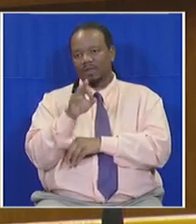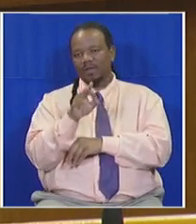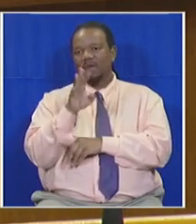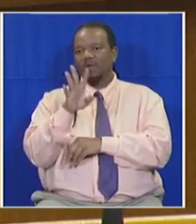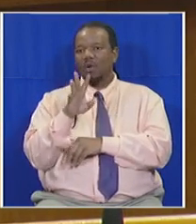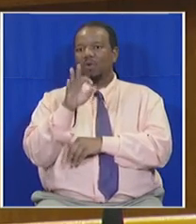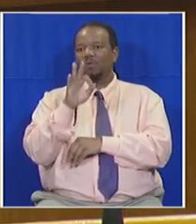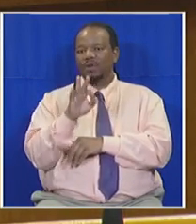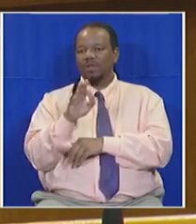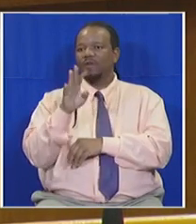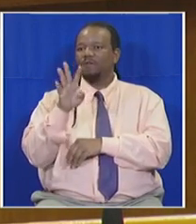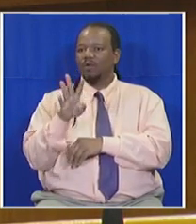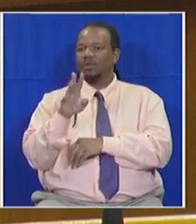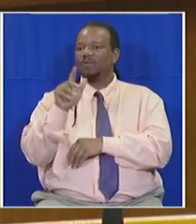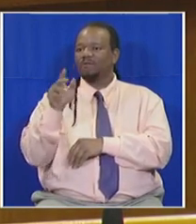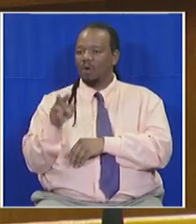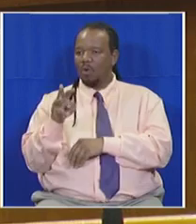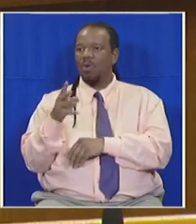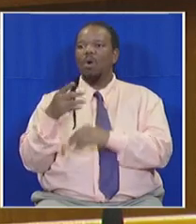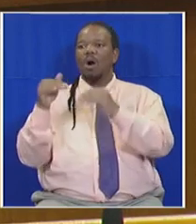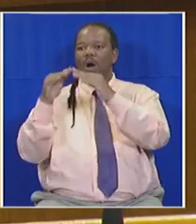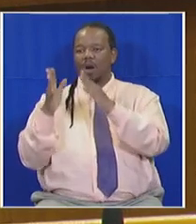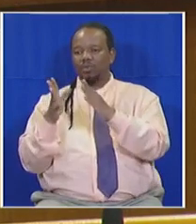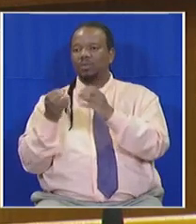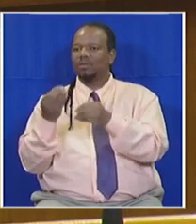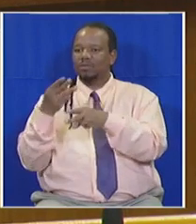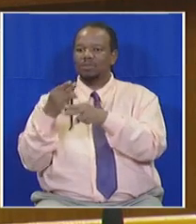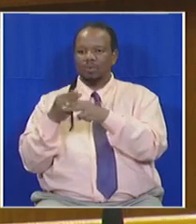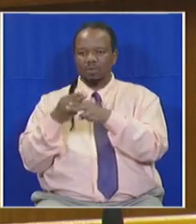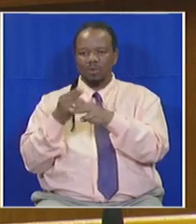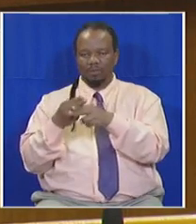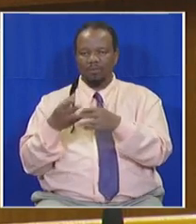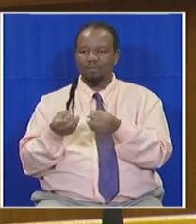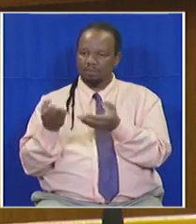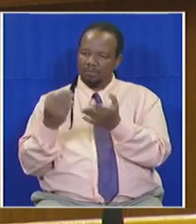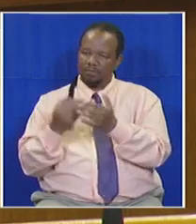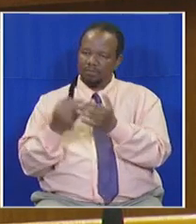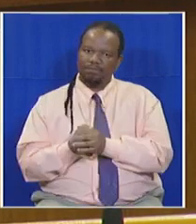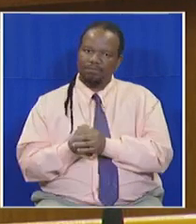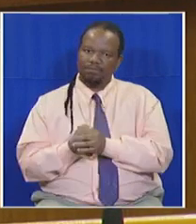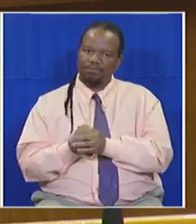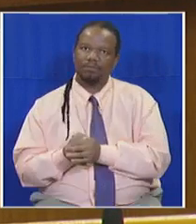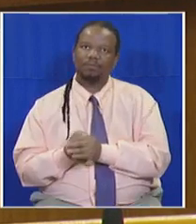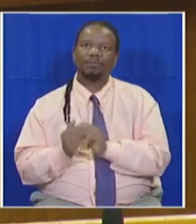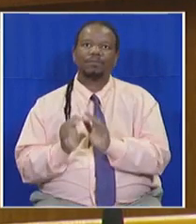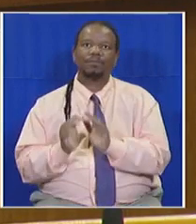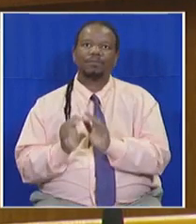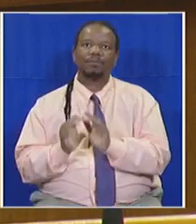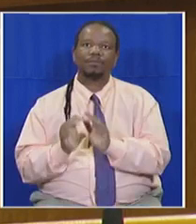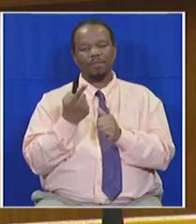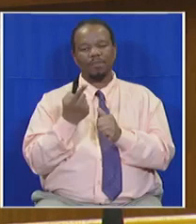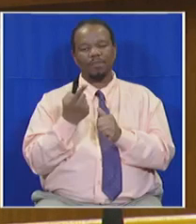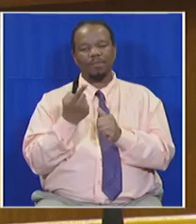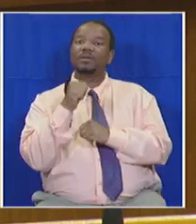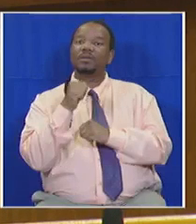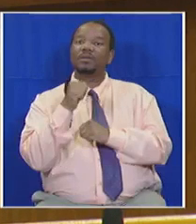134,327 households benefited from the provision of sanitation infrastructure. The MIG annual allocation of